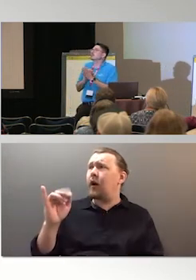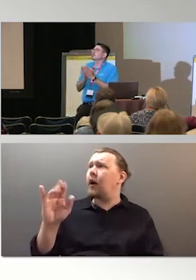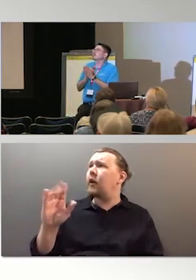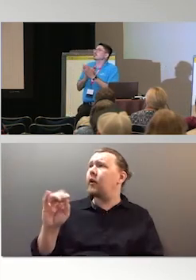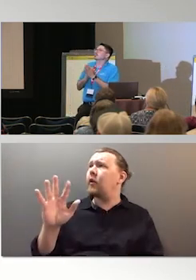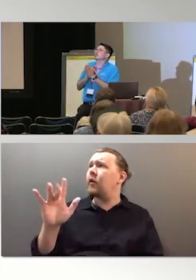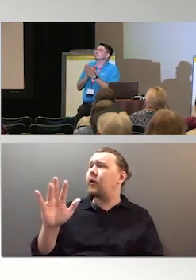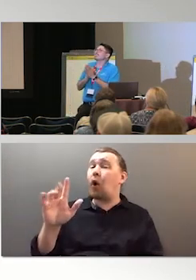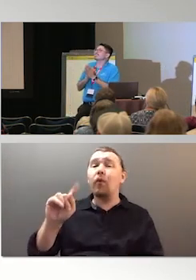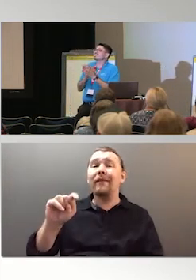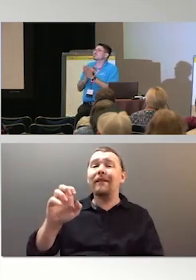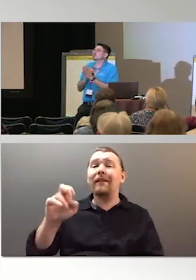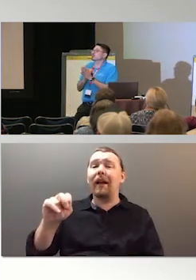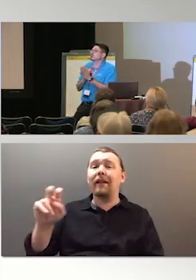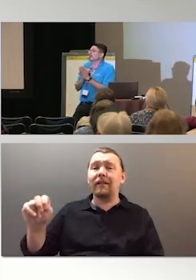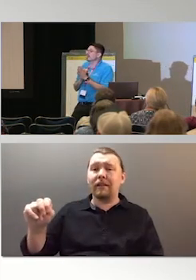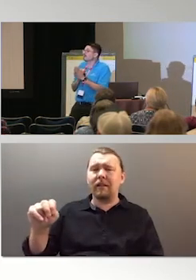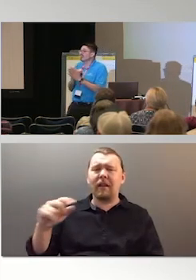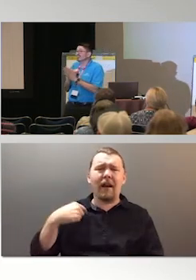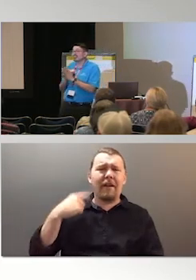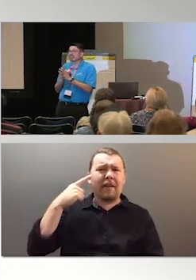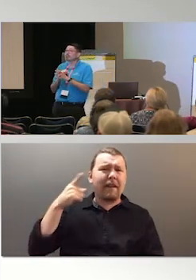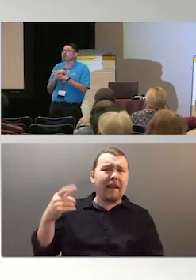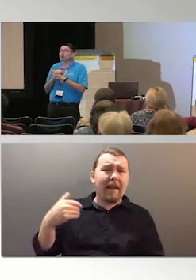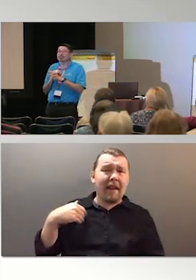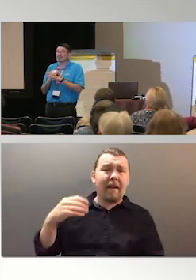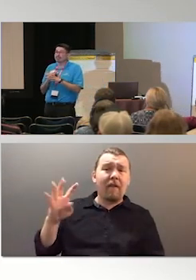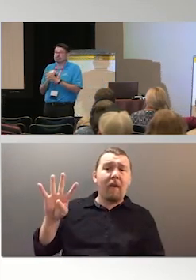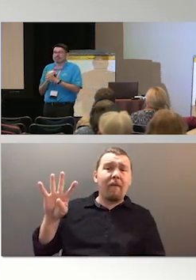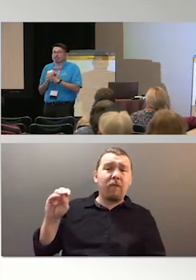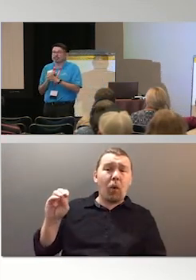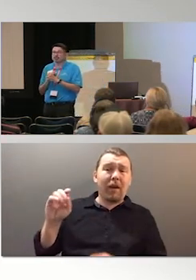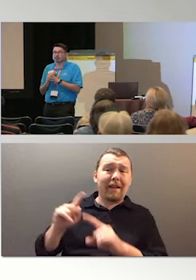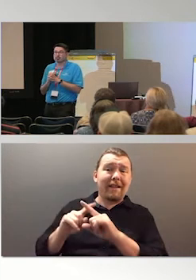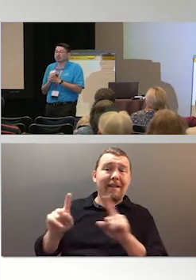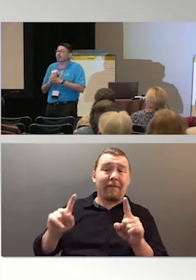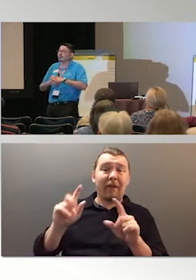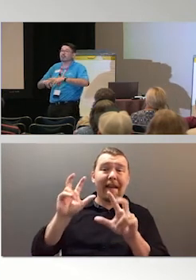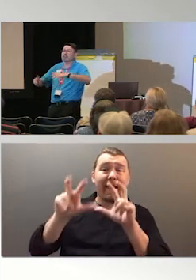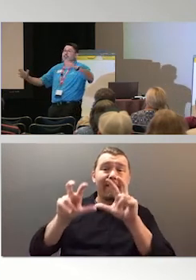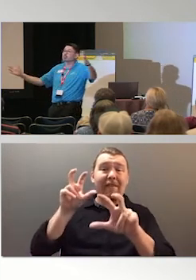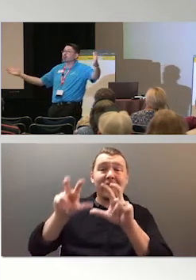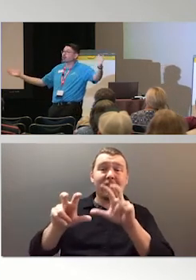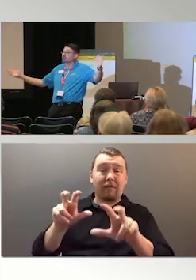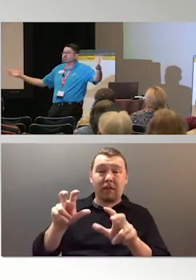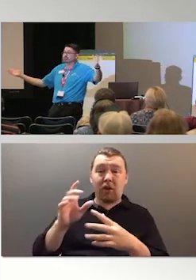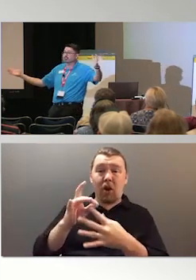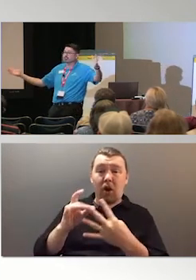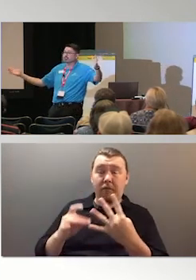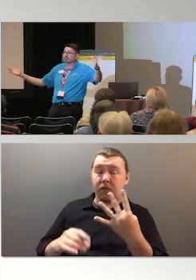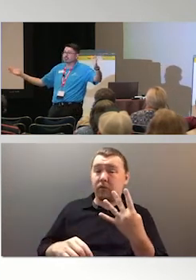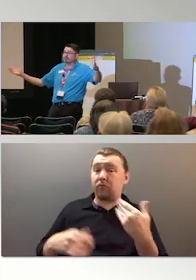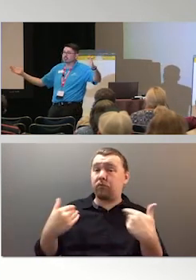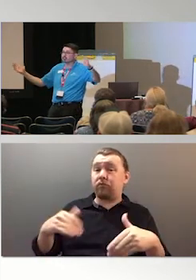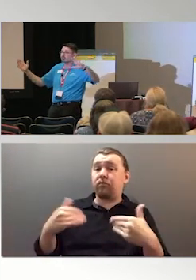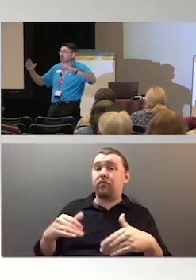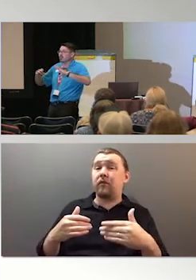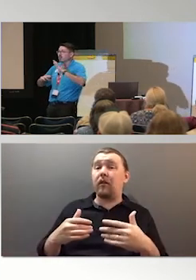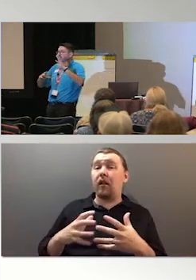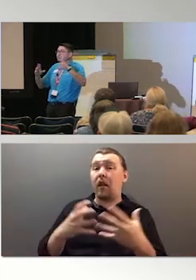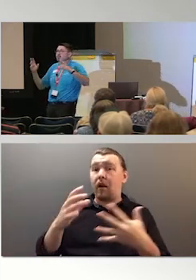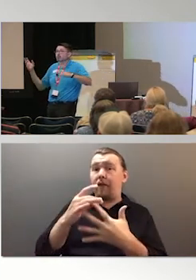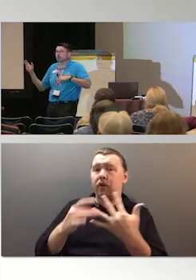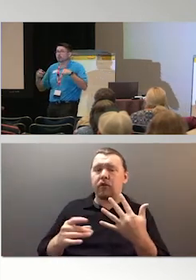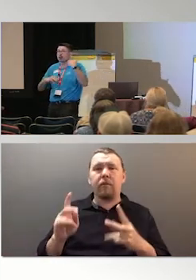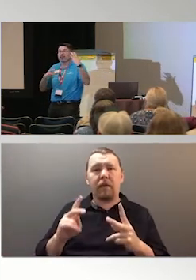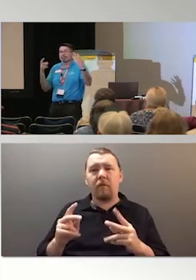Ohio, Tennessee's program, I think they have like 40 different investment options. So very, very large set of investment options.